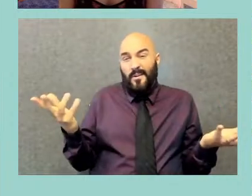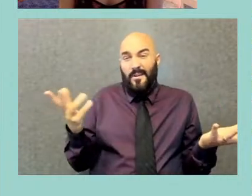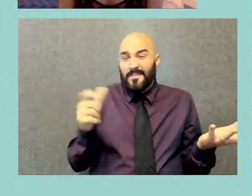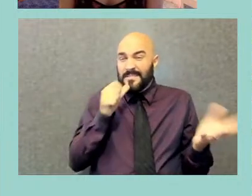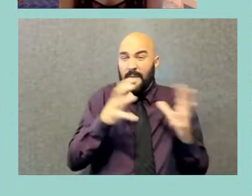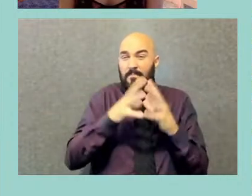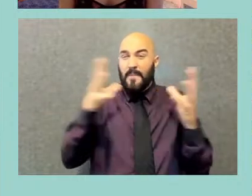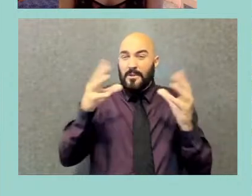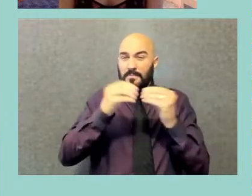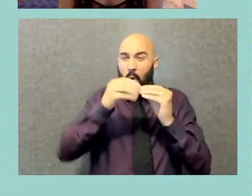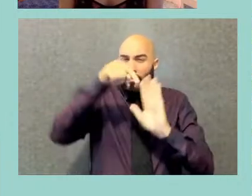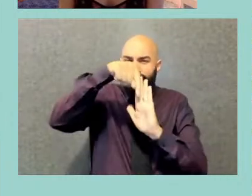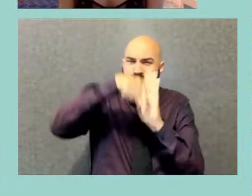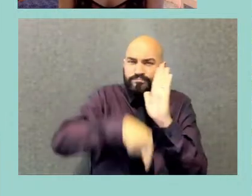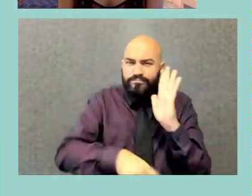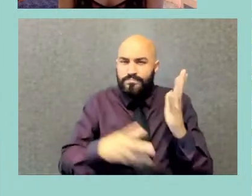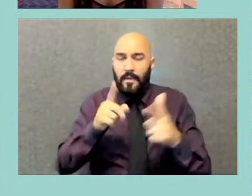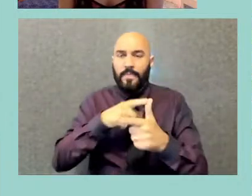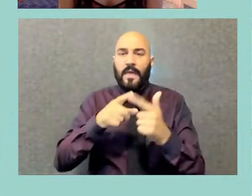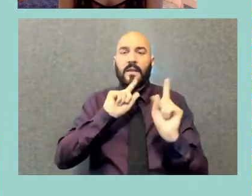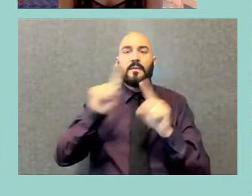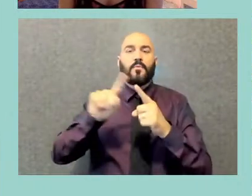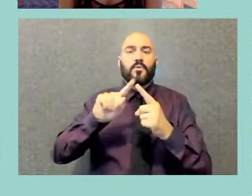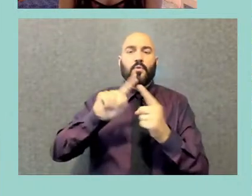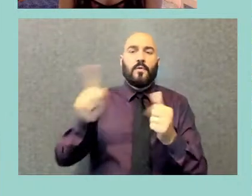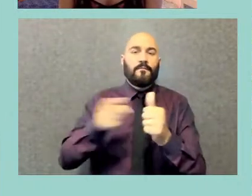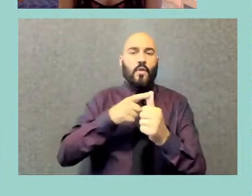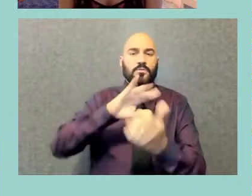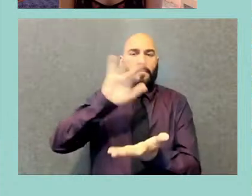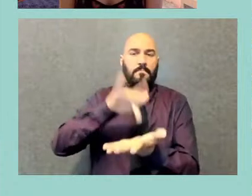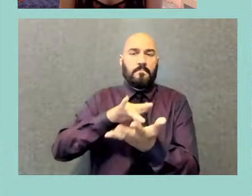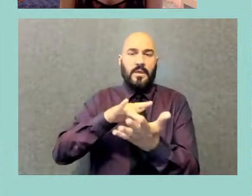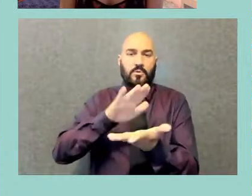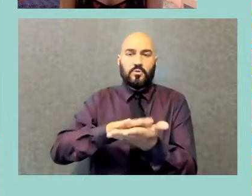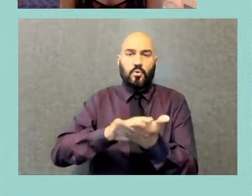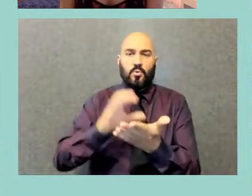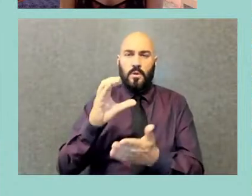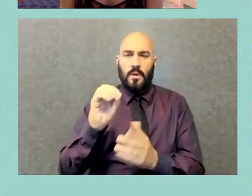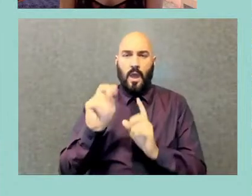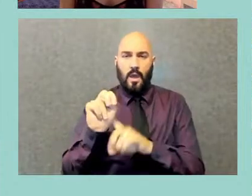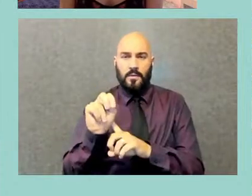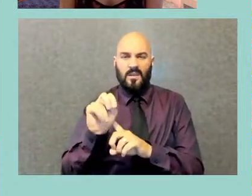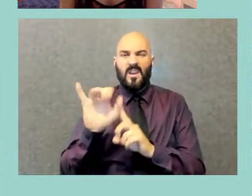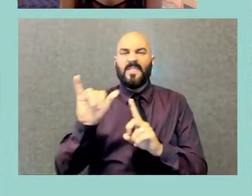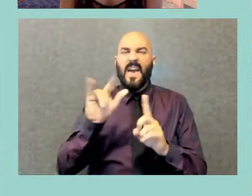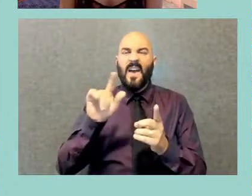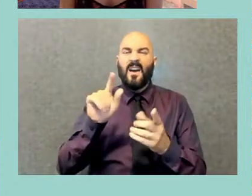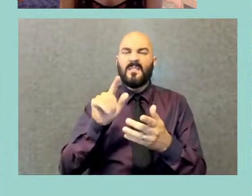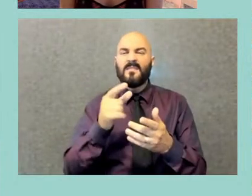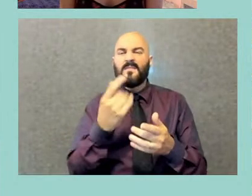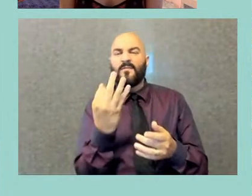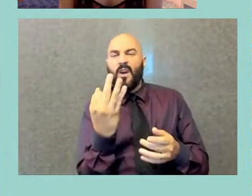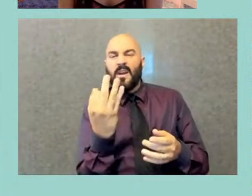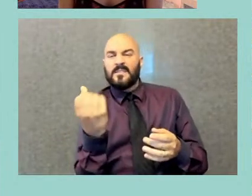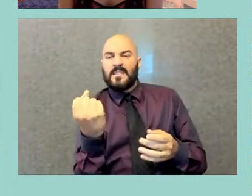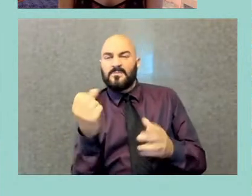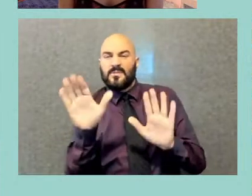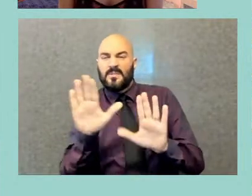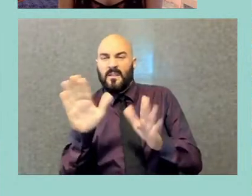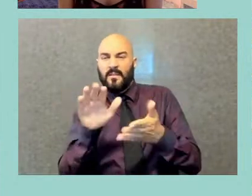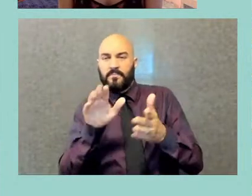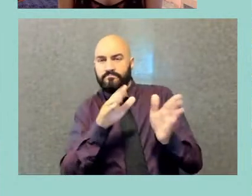con. Cons are weekend-long youth events that are held from region to region. There's